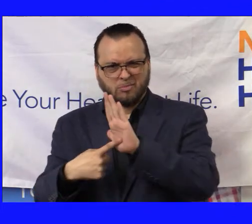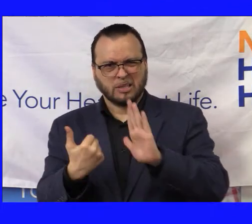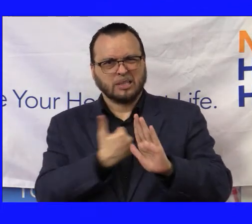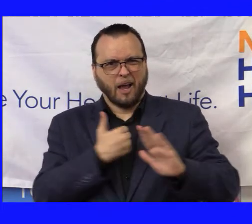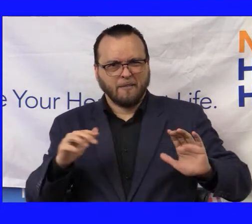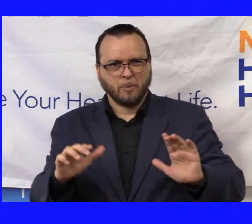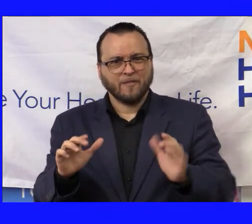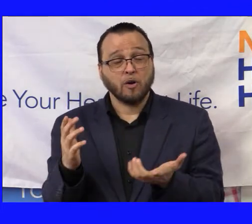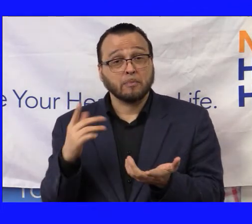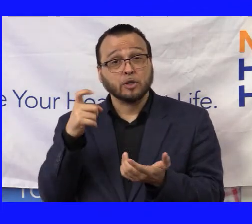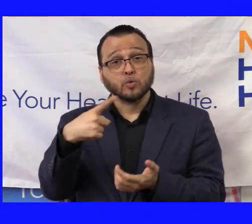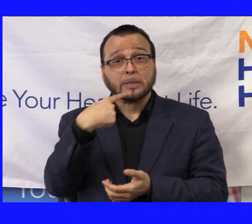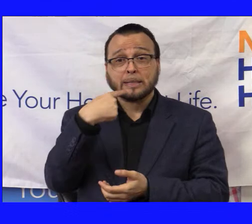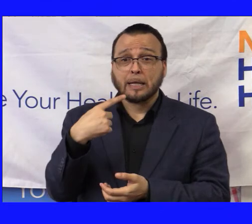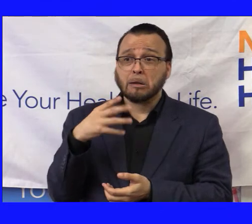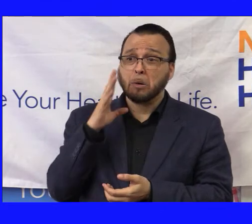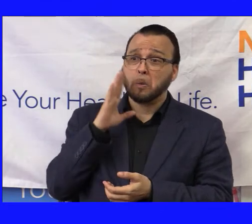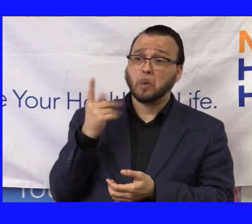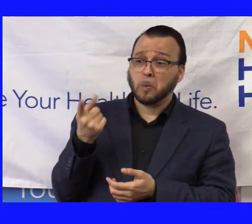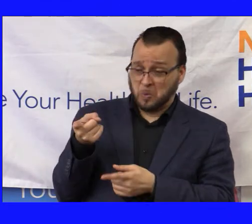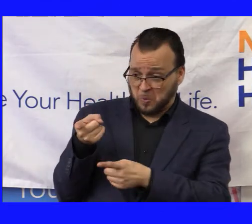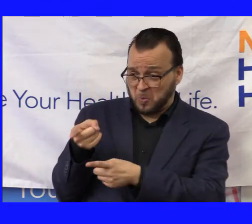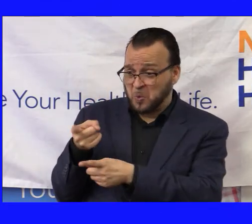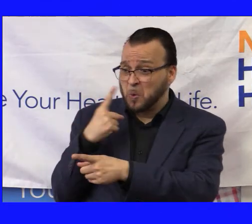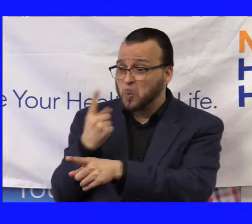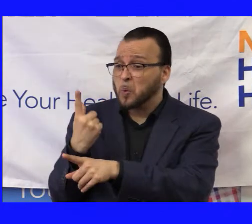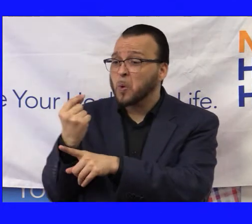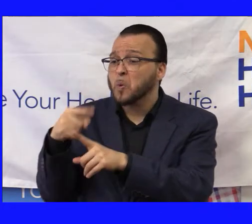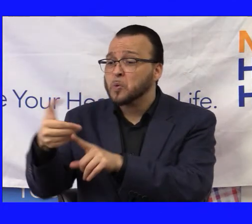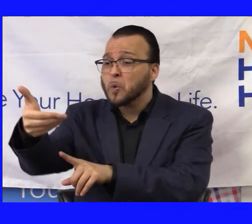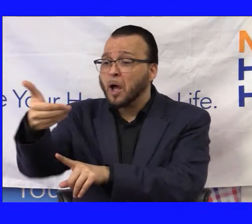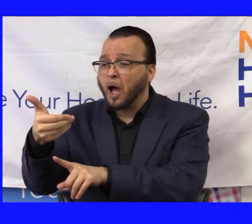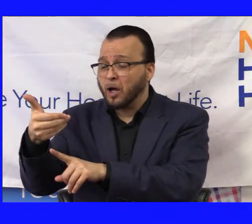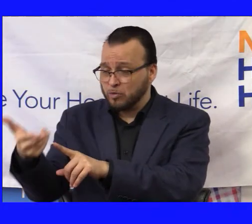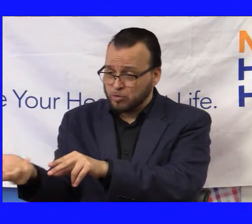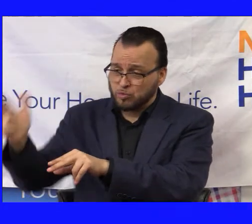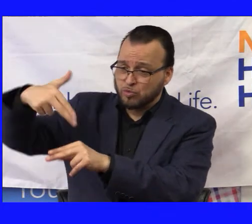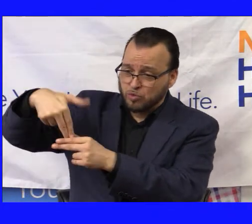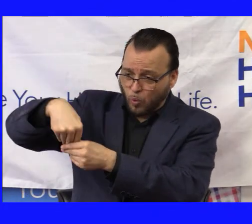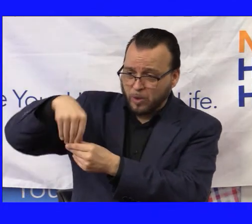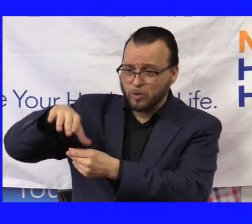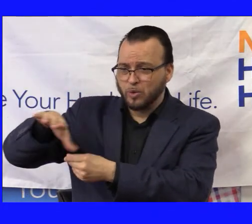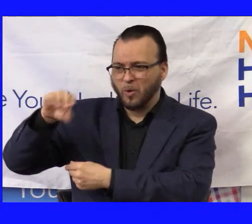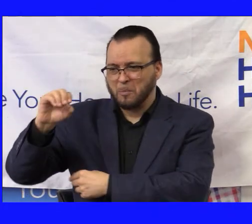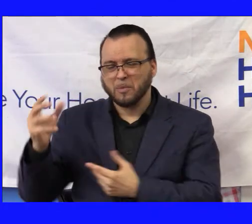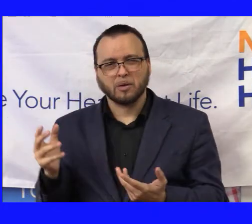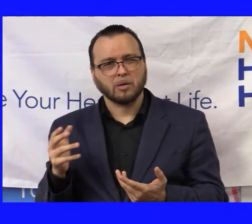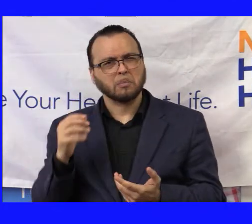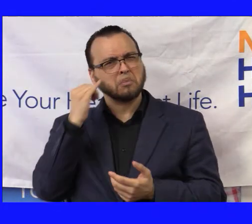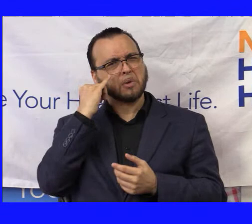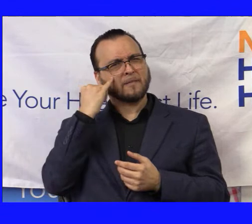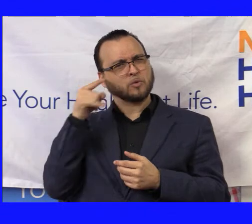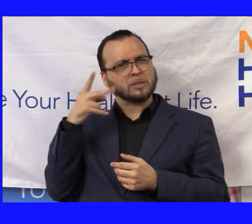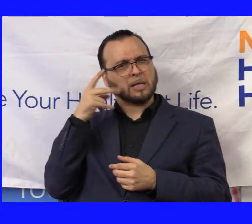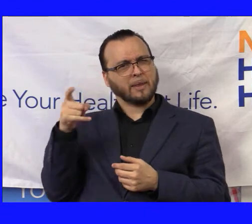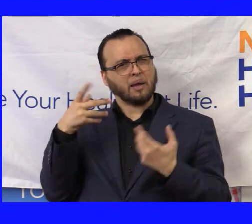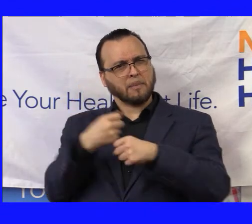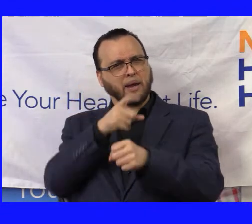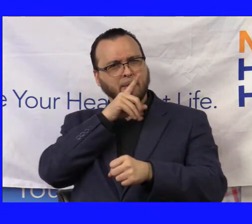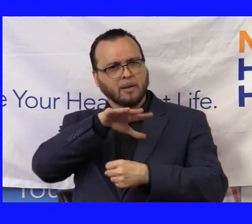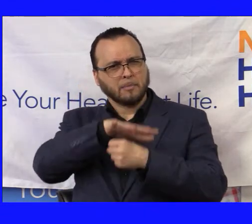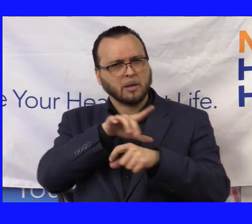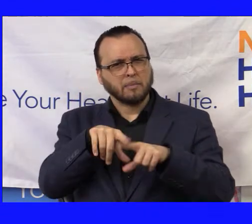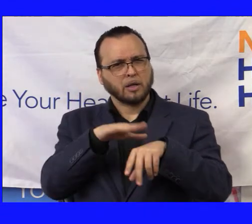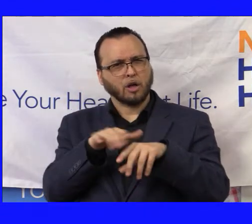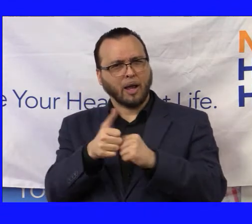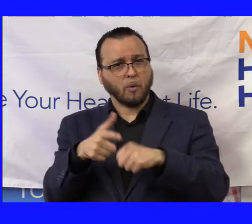saying, they are going to go and hire people from the community and add it to the payroll. And if you see, they are making the commitment based on how